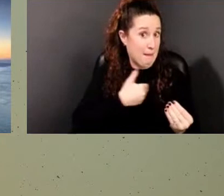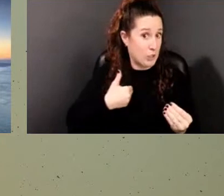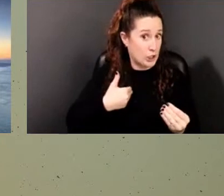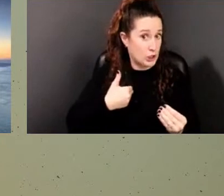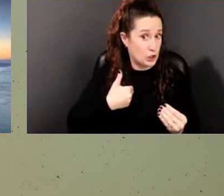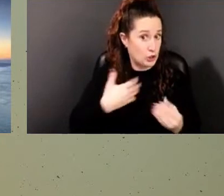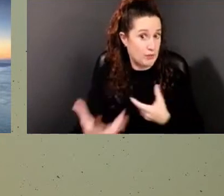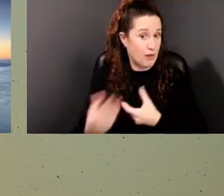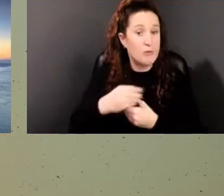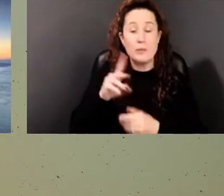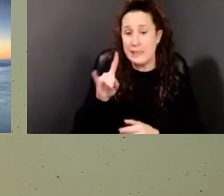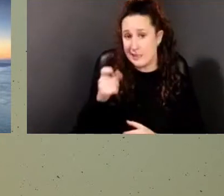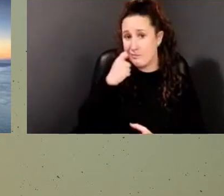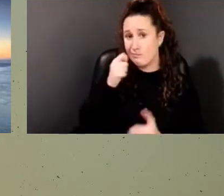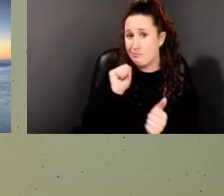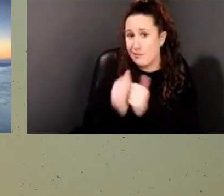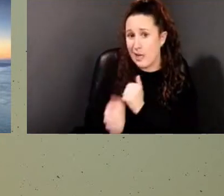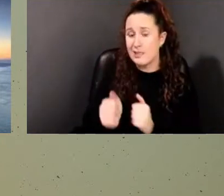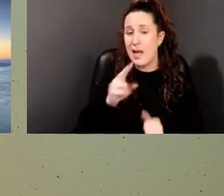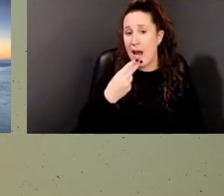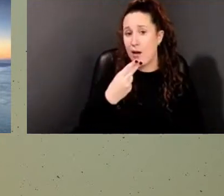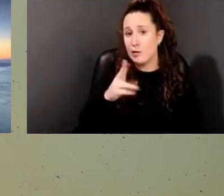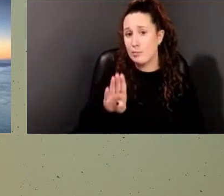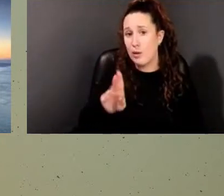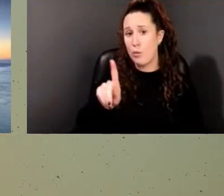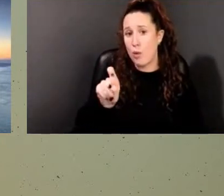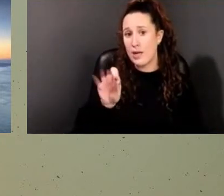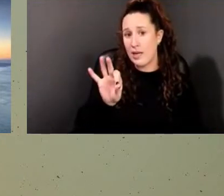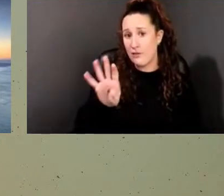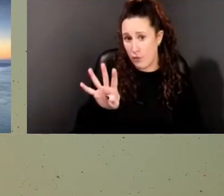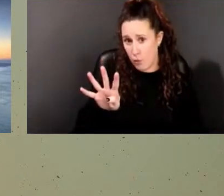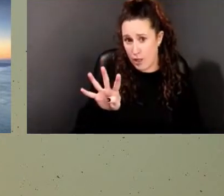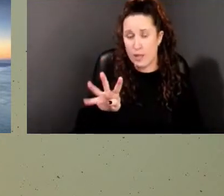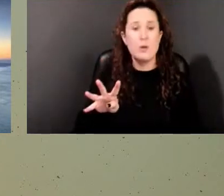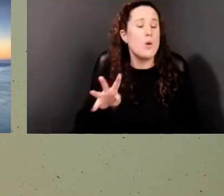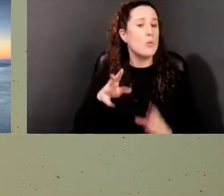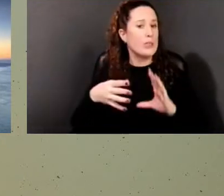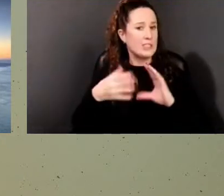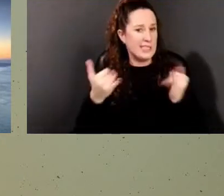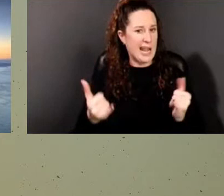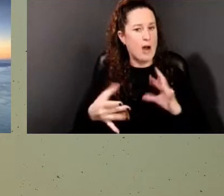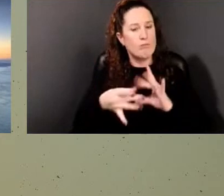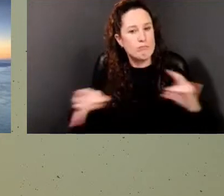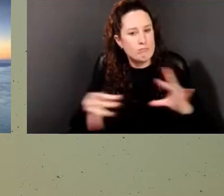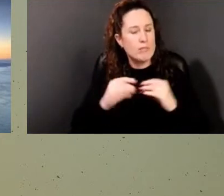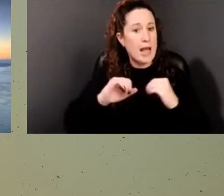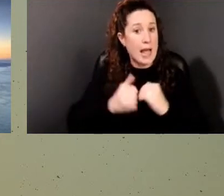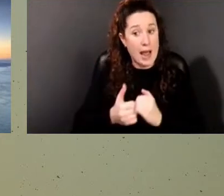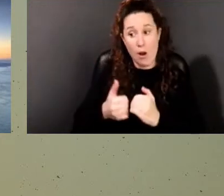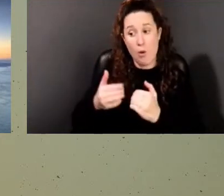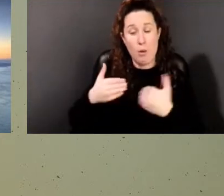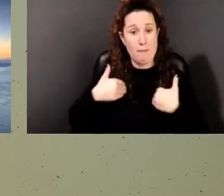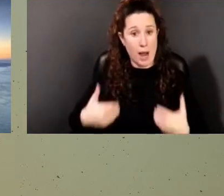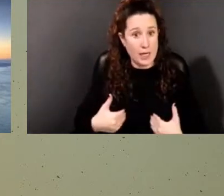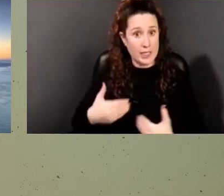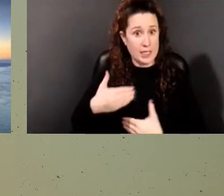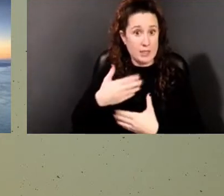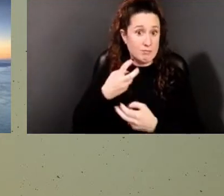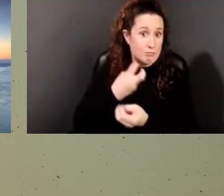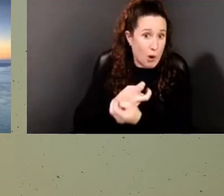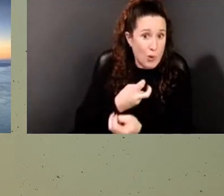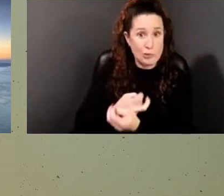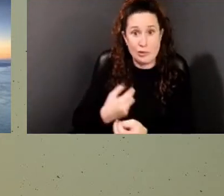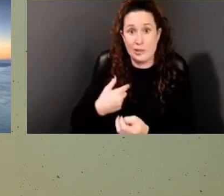Bill 194, which states how unmarked human remains are to be responsibly handled